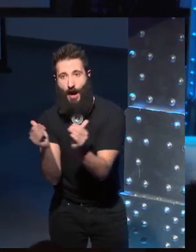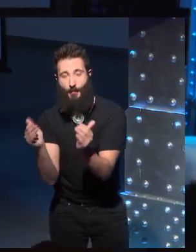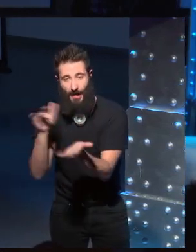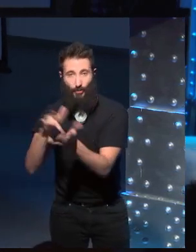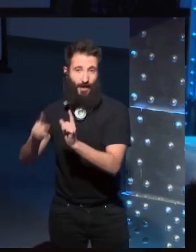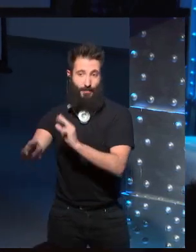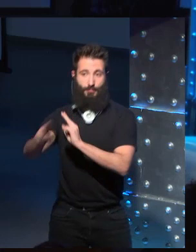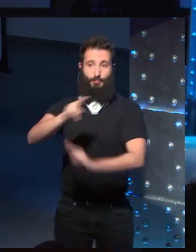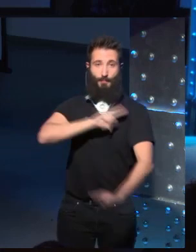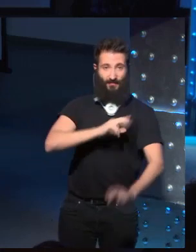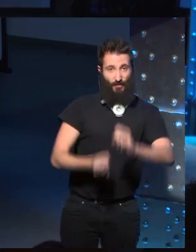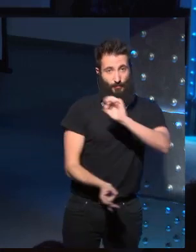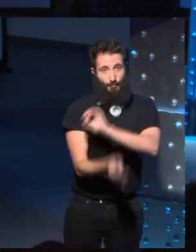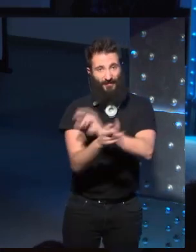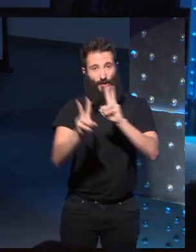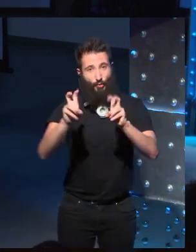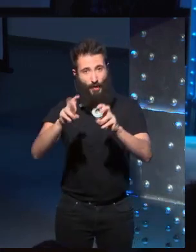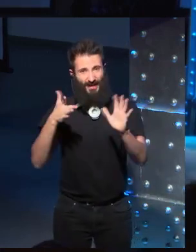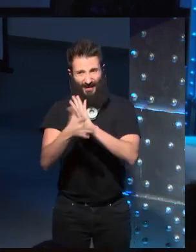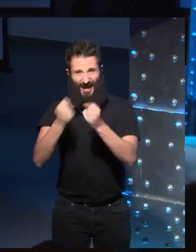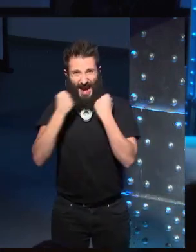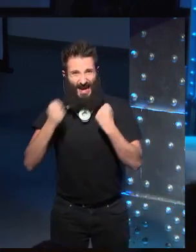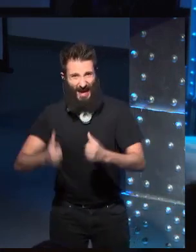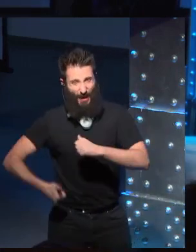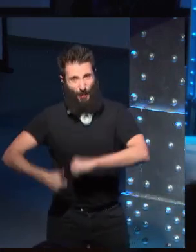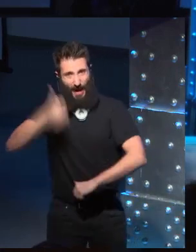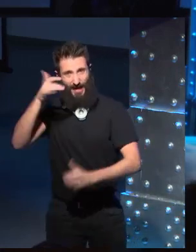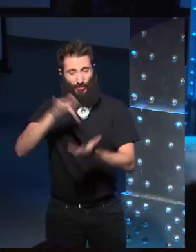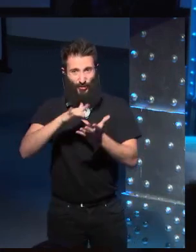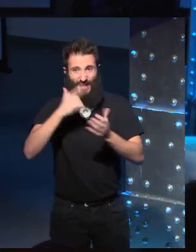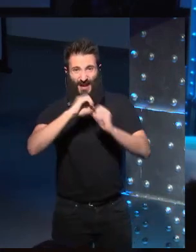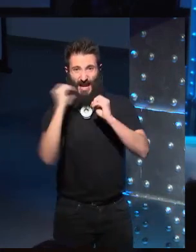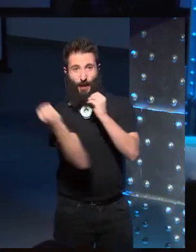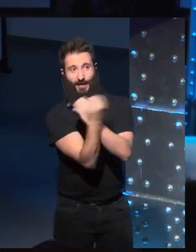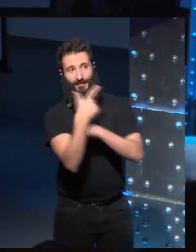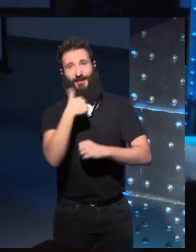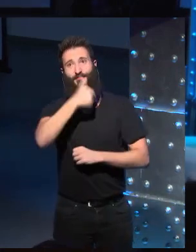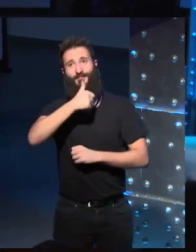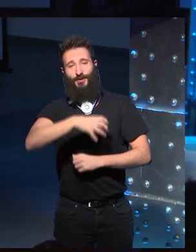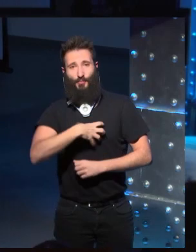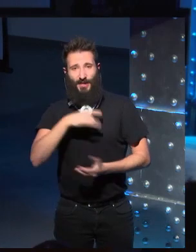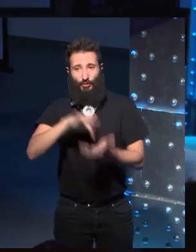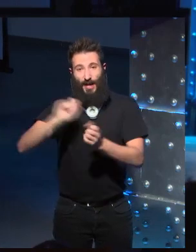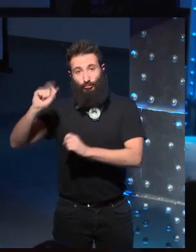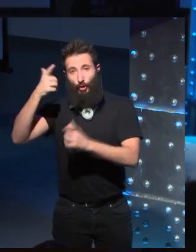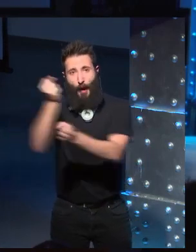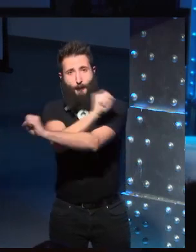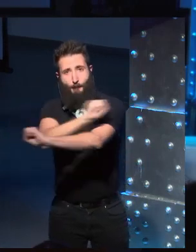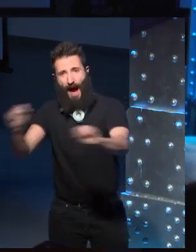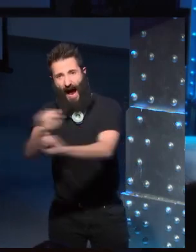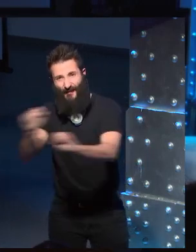be much, much more powerful than gravity. And the sun will explode, leaving behind